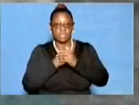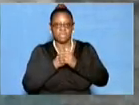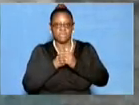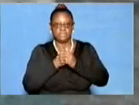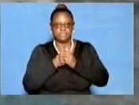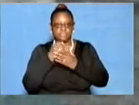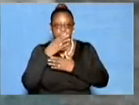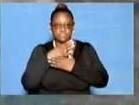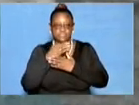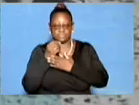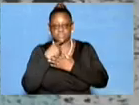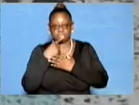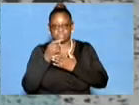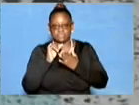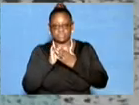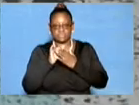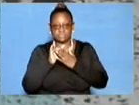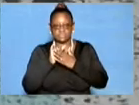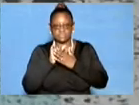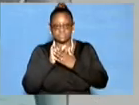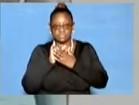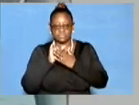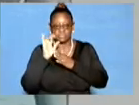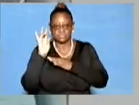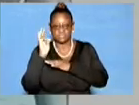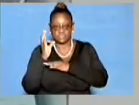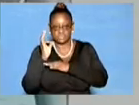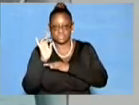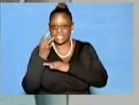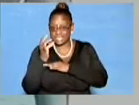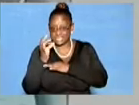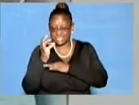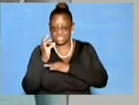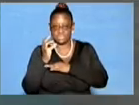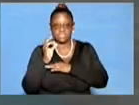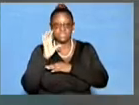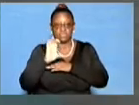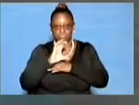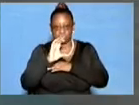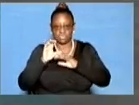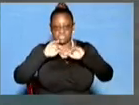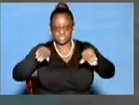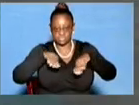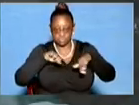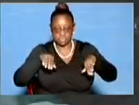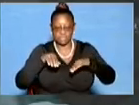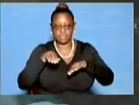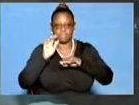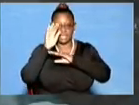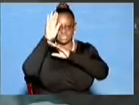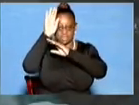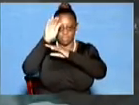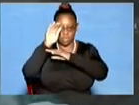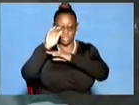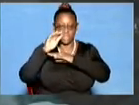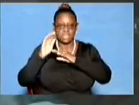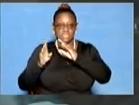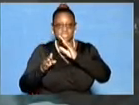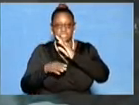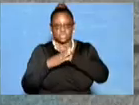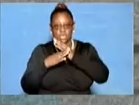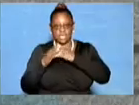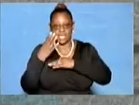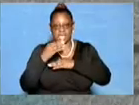BAISS ledger, they start with softball on September 18th, followed by cross country, swimming, basketball, athletics, soccer,